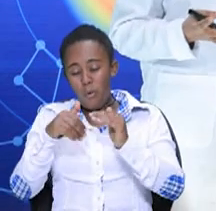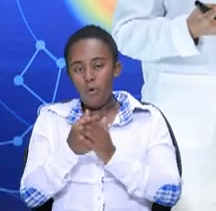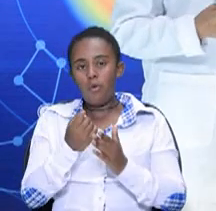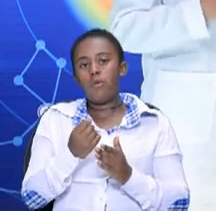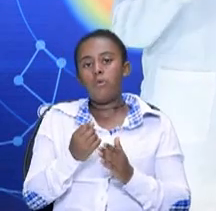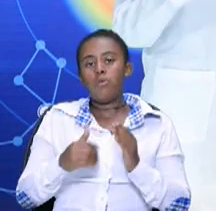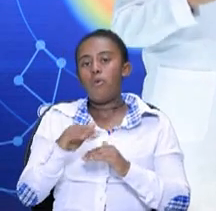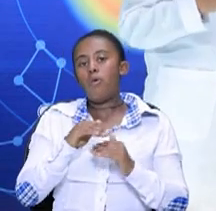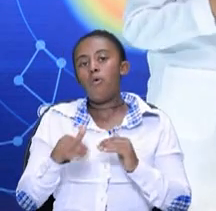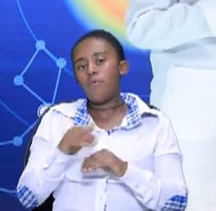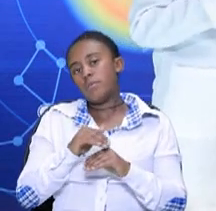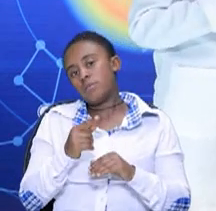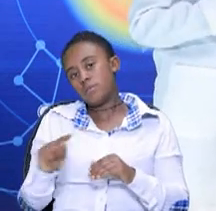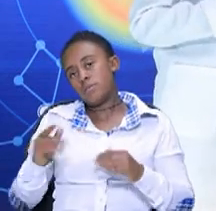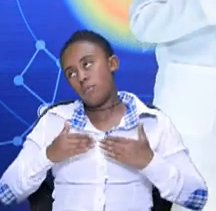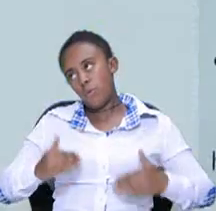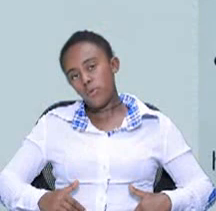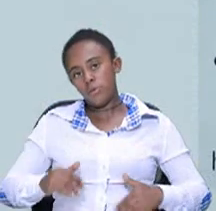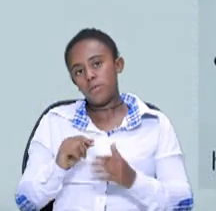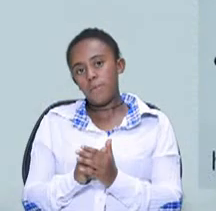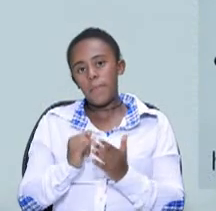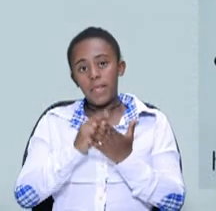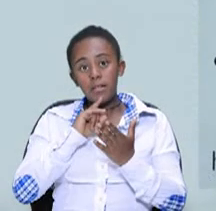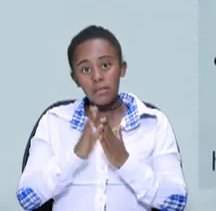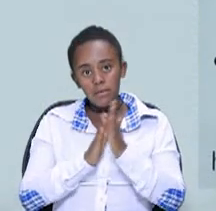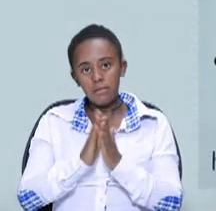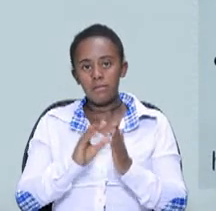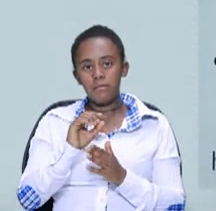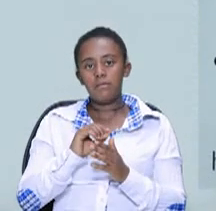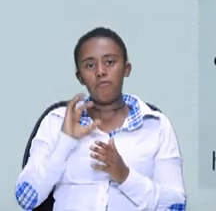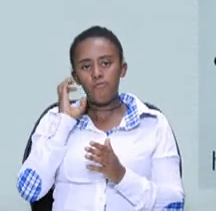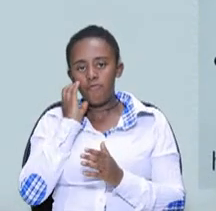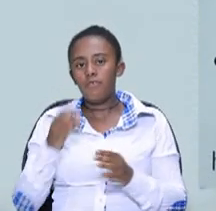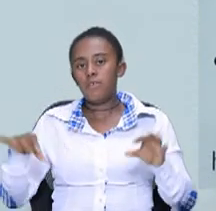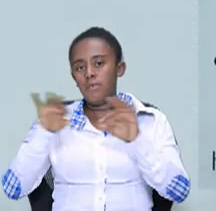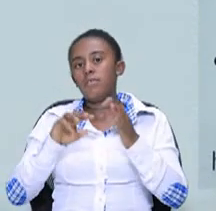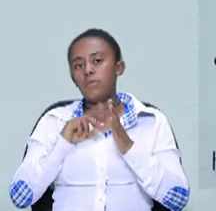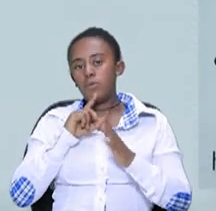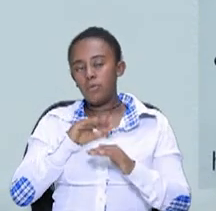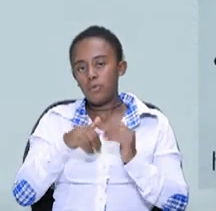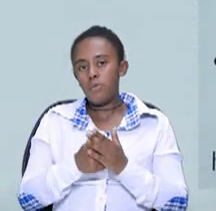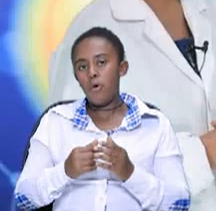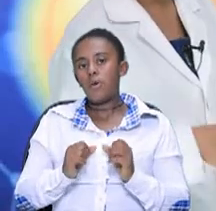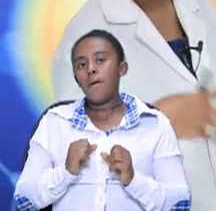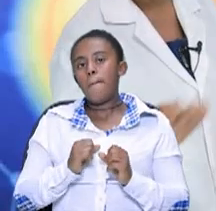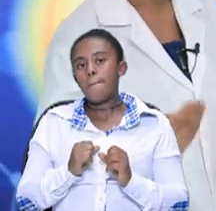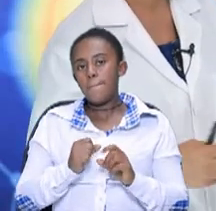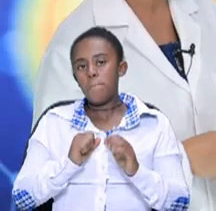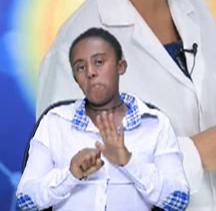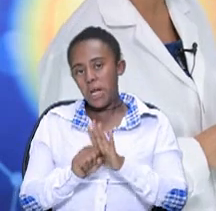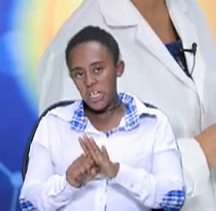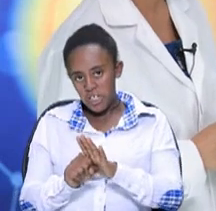the body. For that reason, it needs more thicker walls in order to exert more pressure